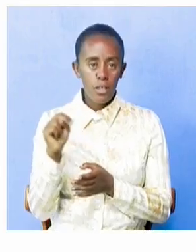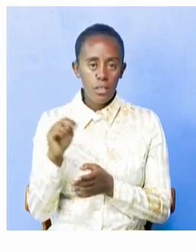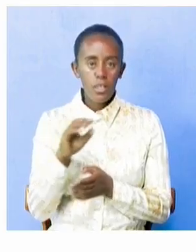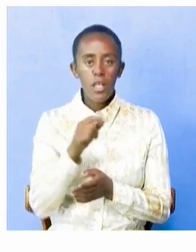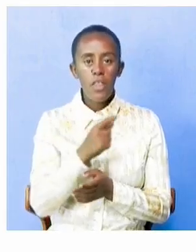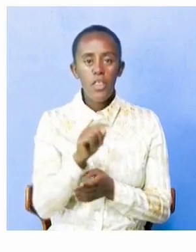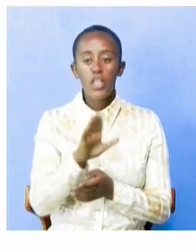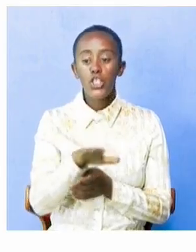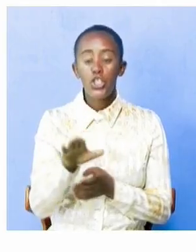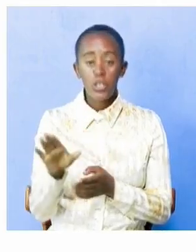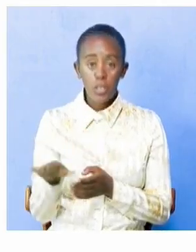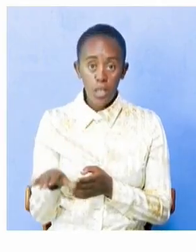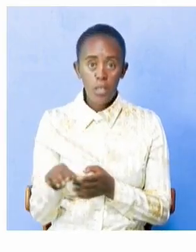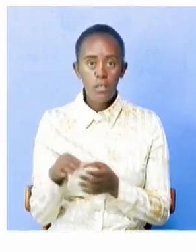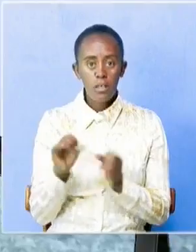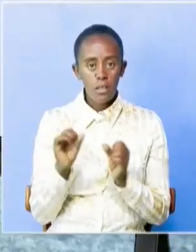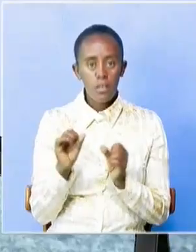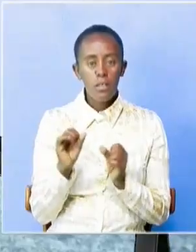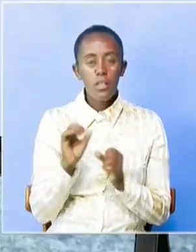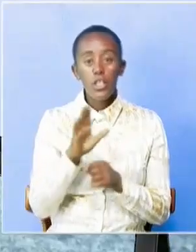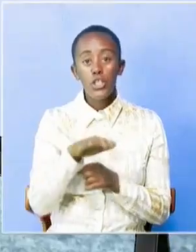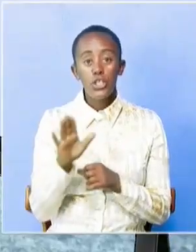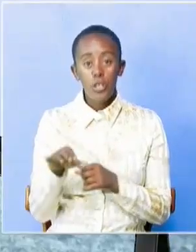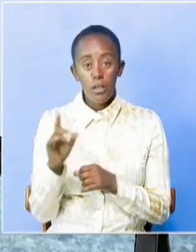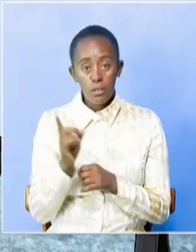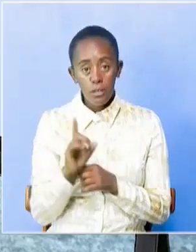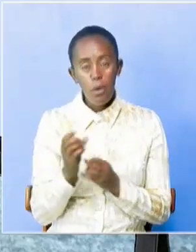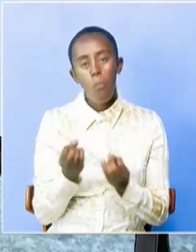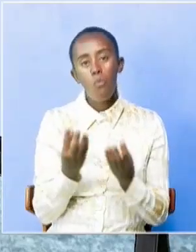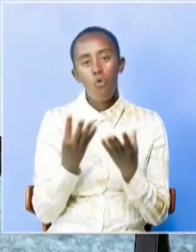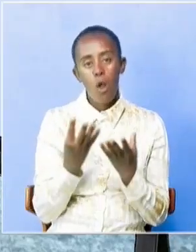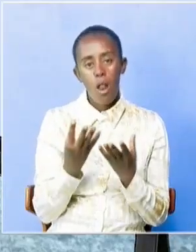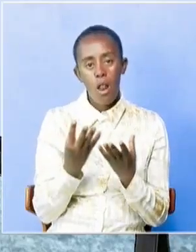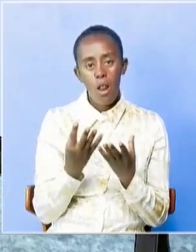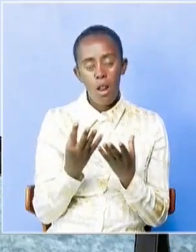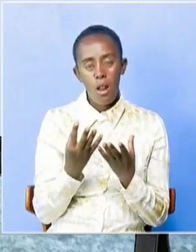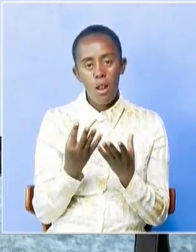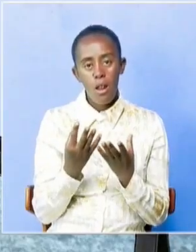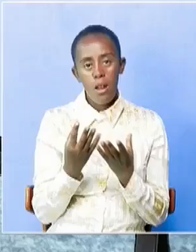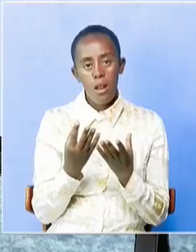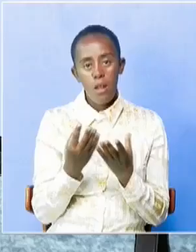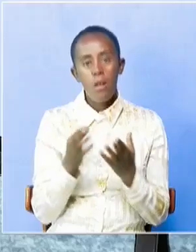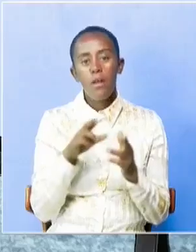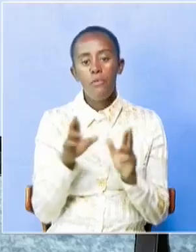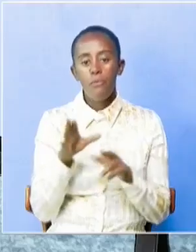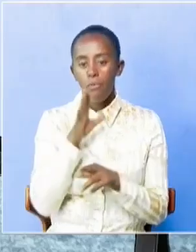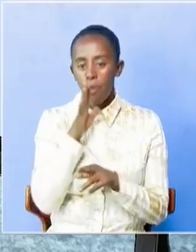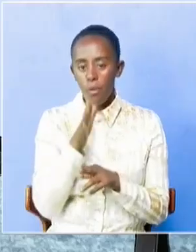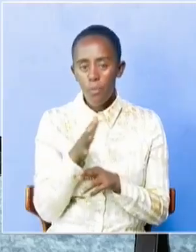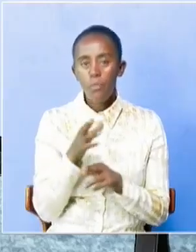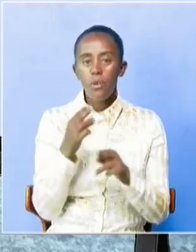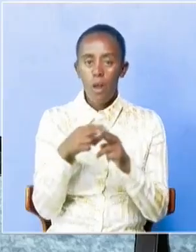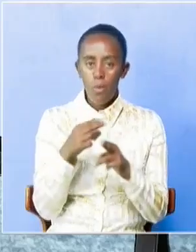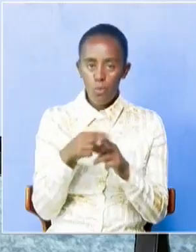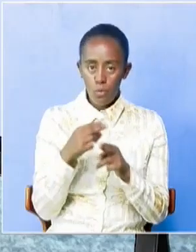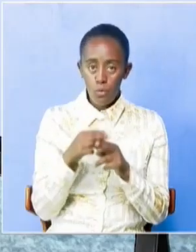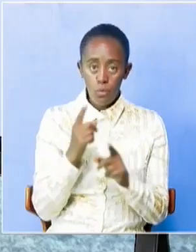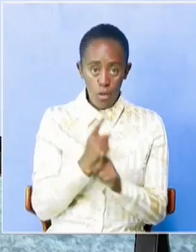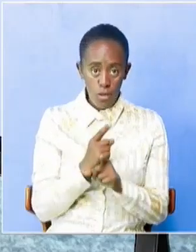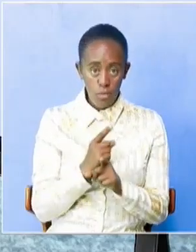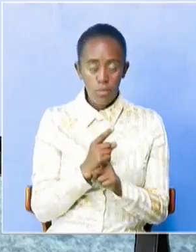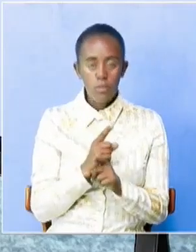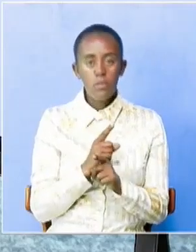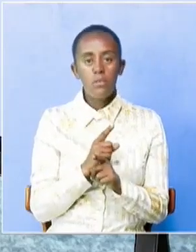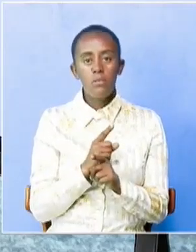The children, and then here children is plural, and it's an irregular noun, right?